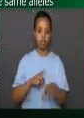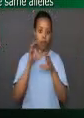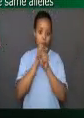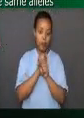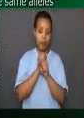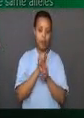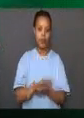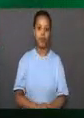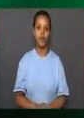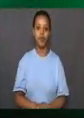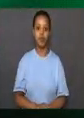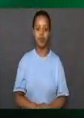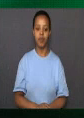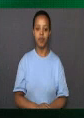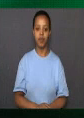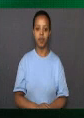Time's up.